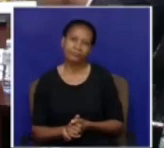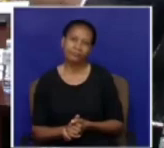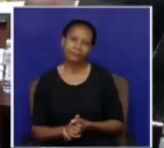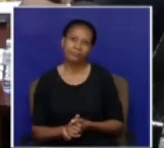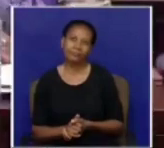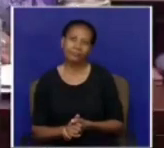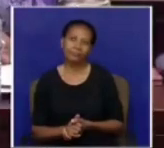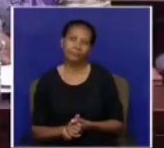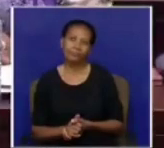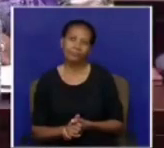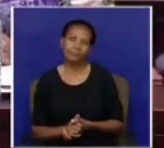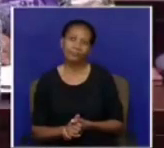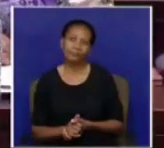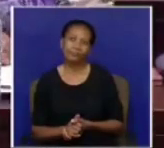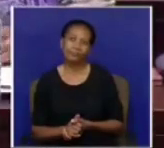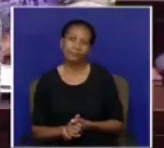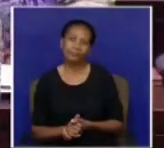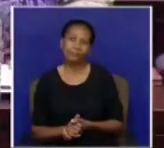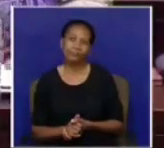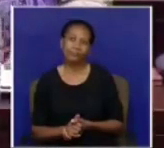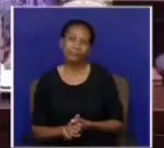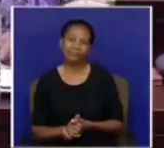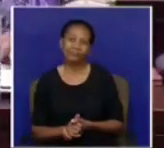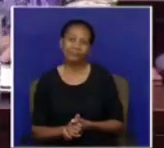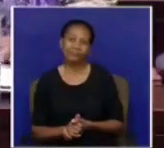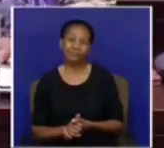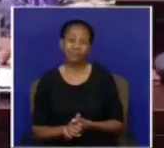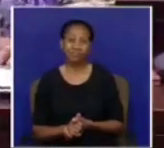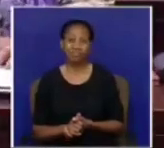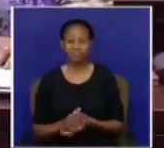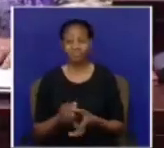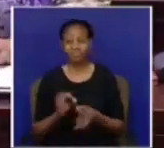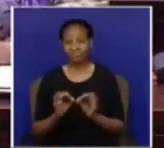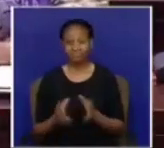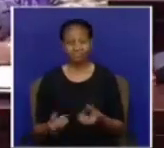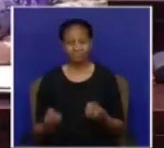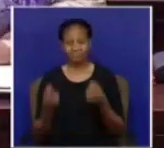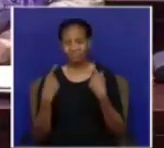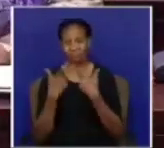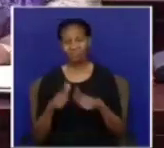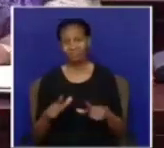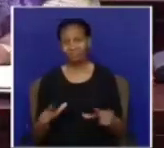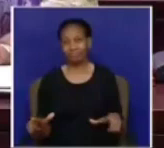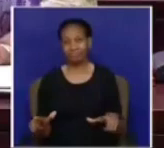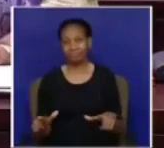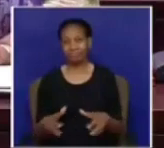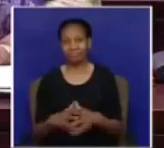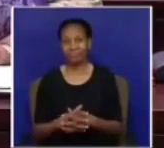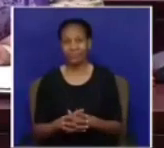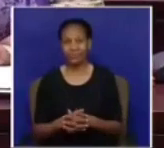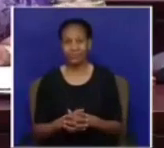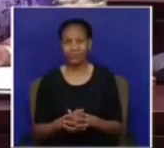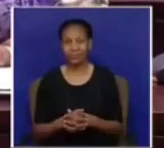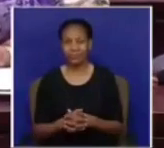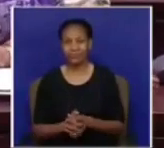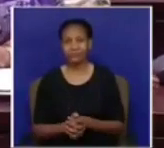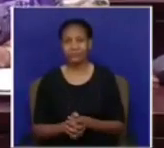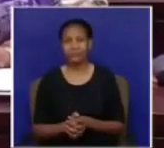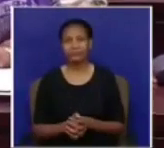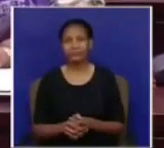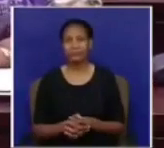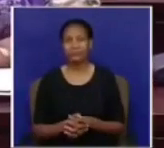Njengoba besekashilo omele iJudge omkhulu leNingizimu Afrika uJudge